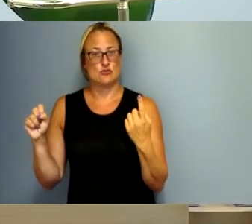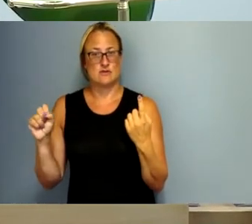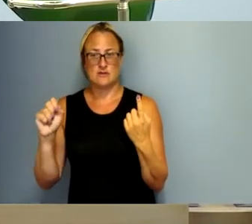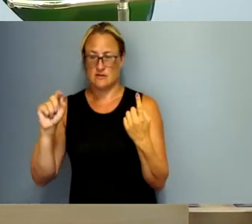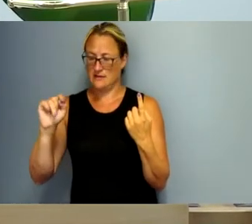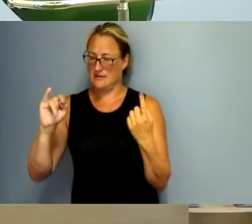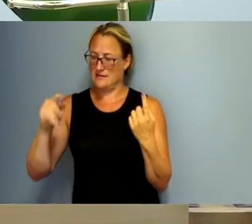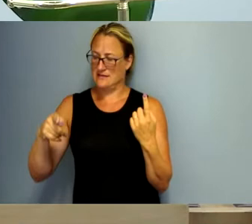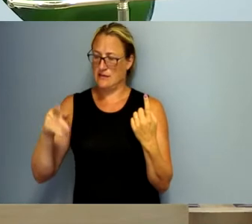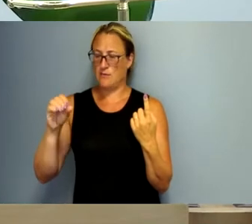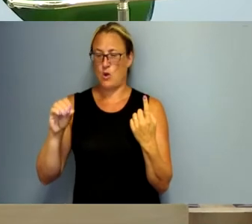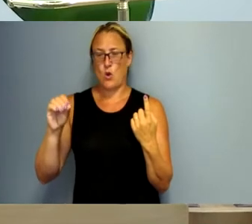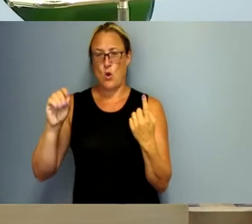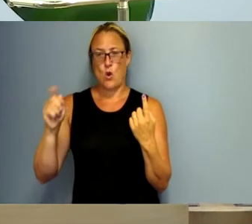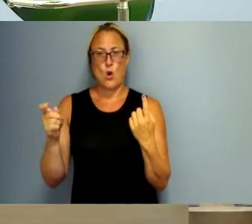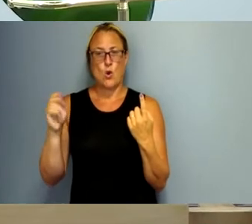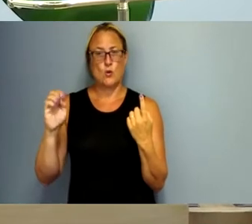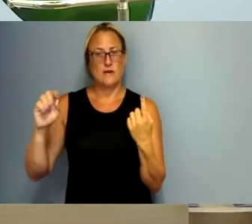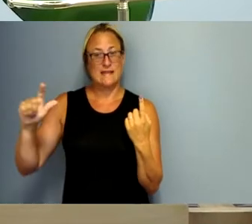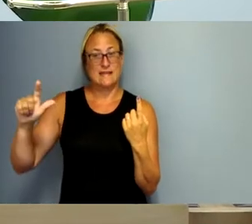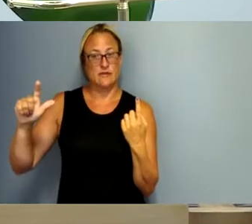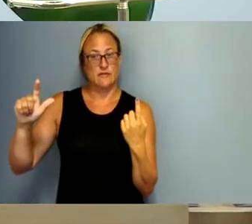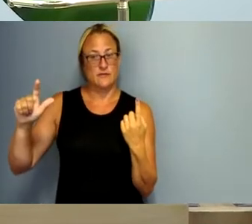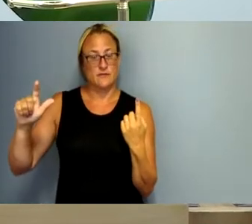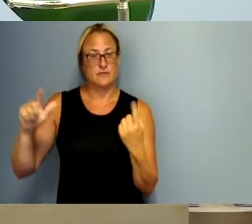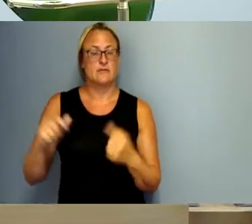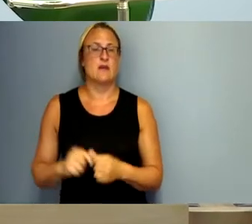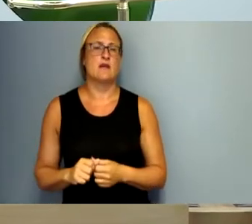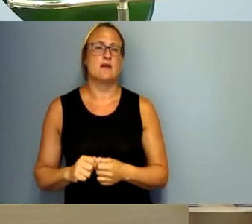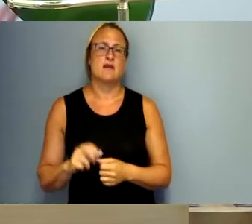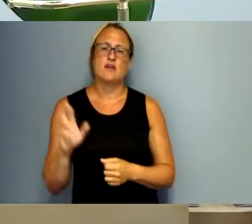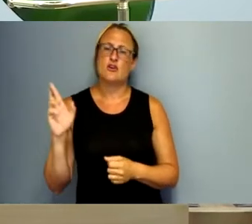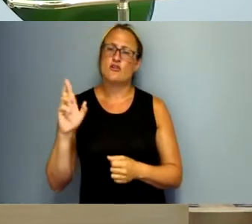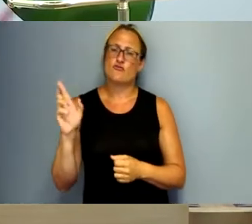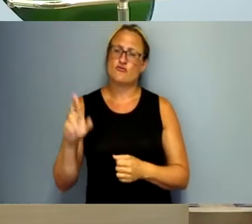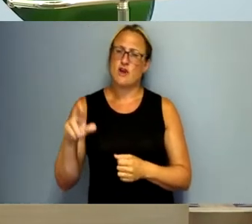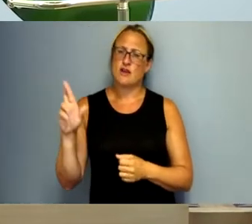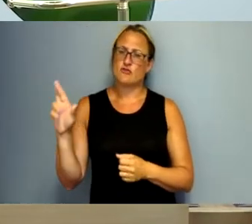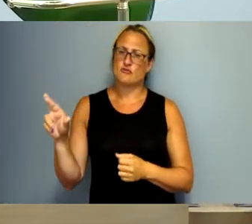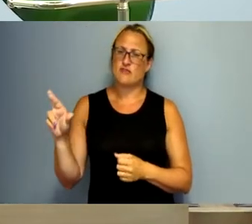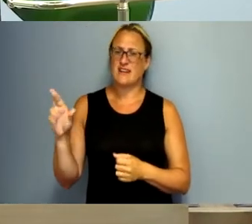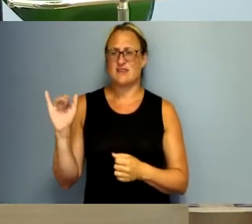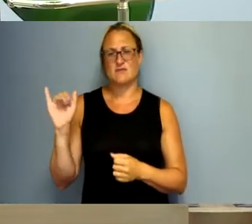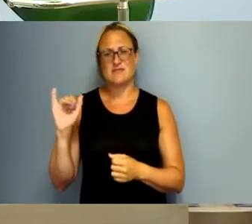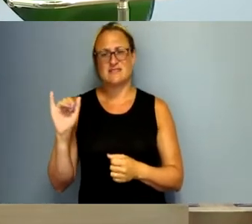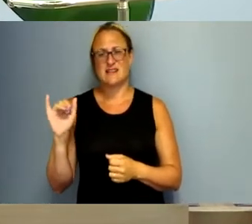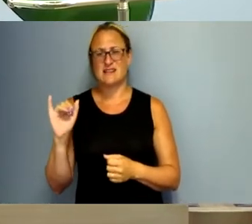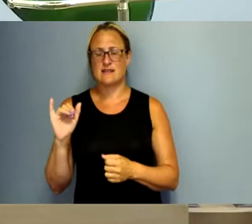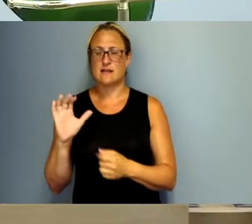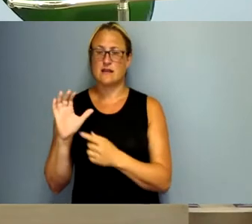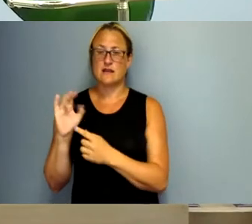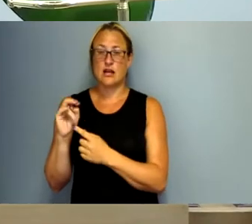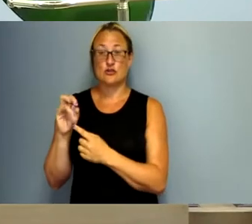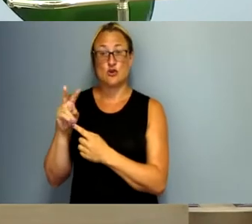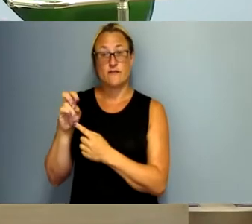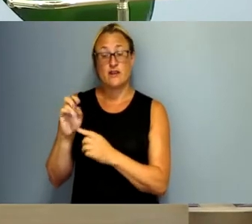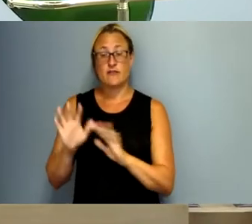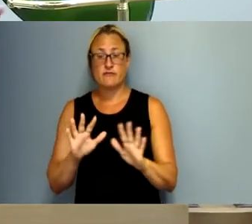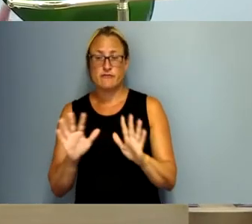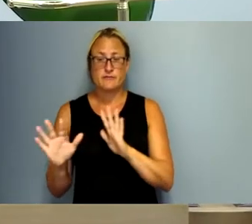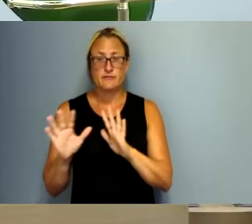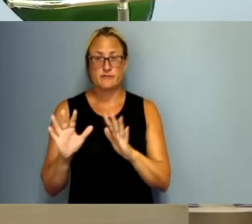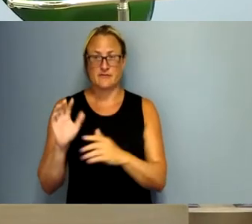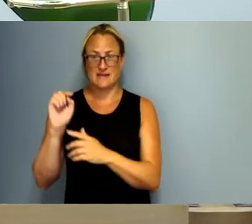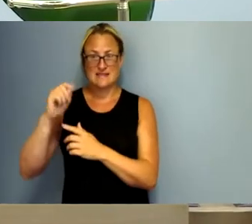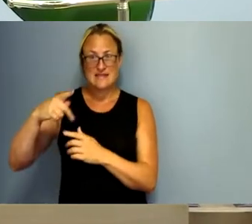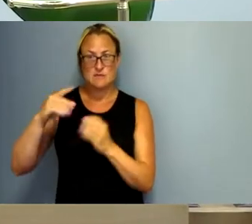O'Neill. And Ronald Reagan was kind of like the conservative, and Tip O'Neill was kind of like the